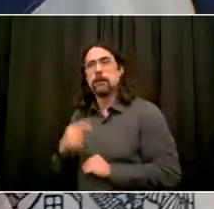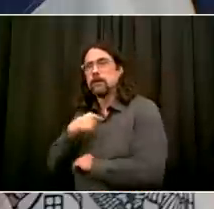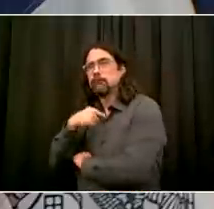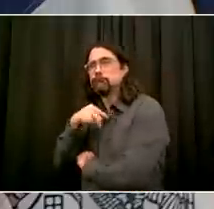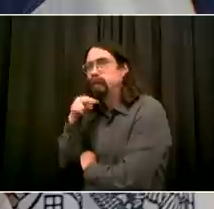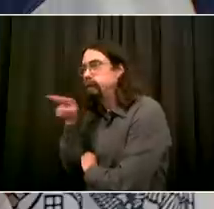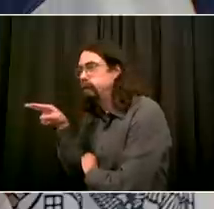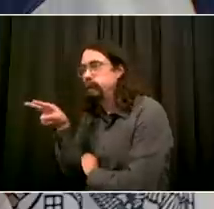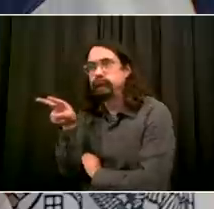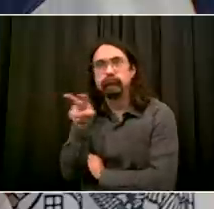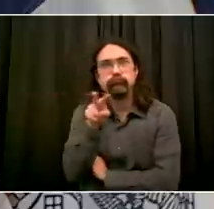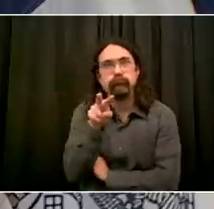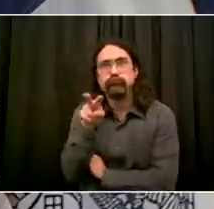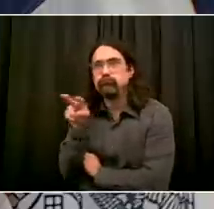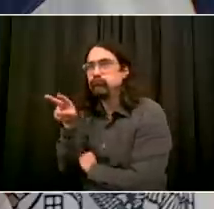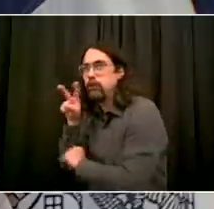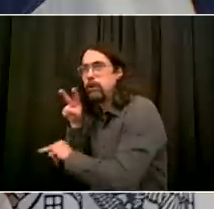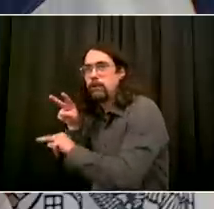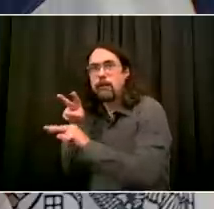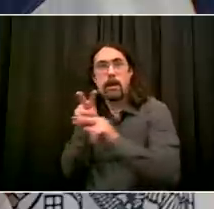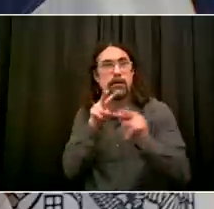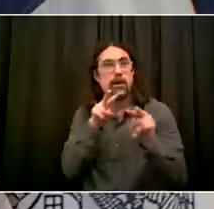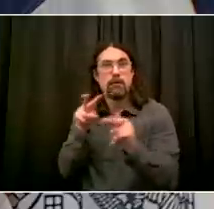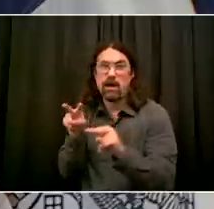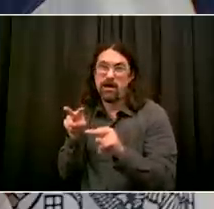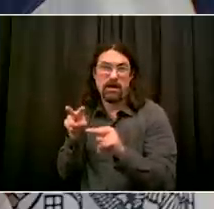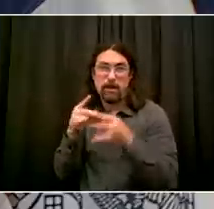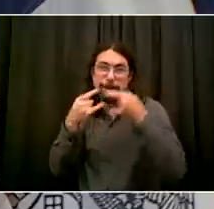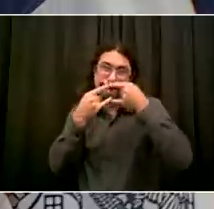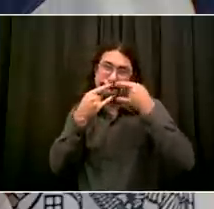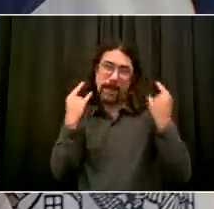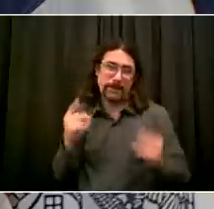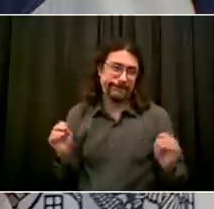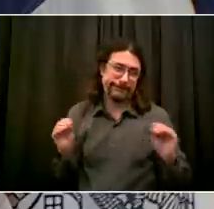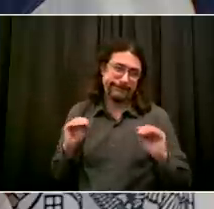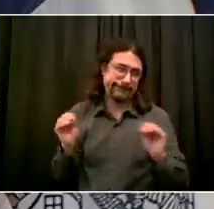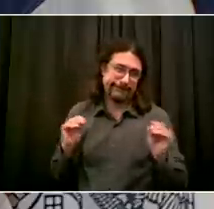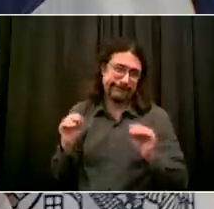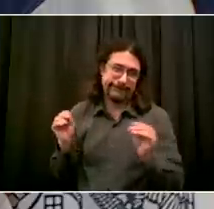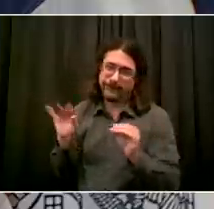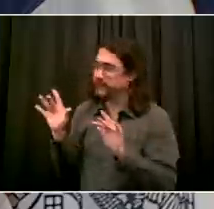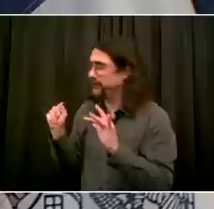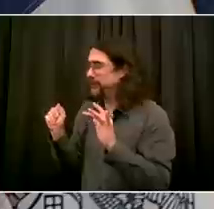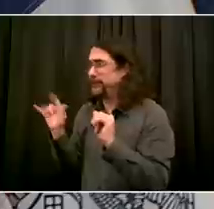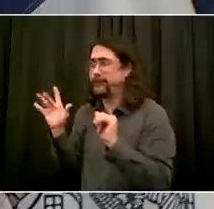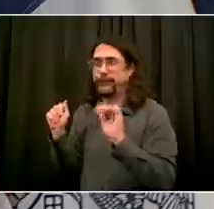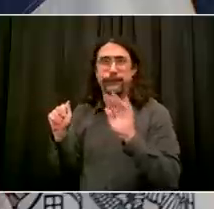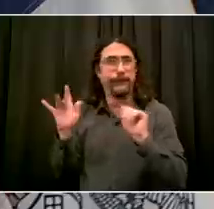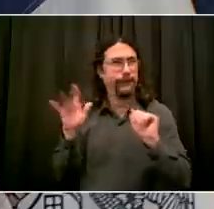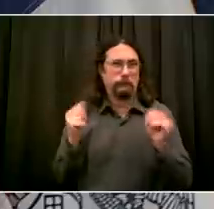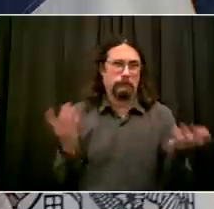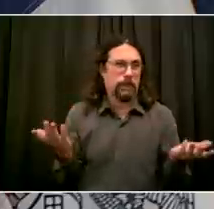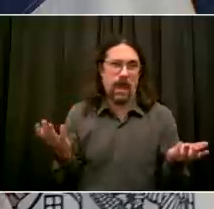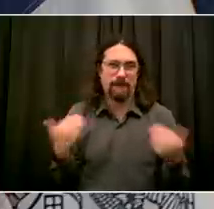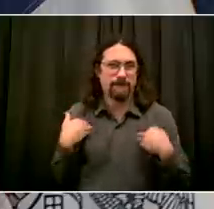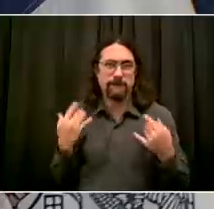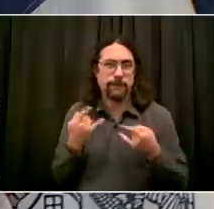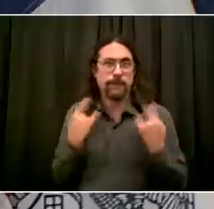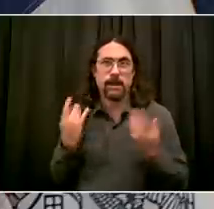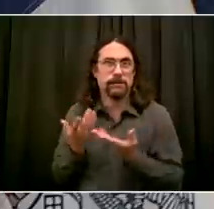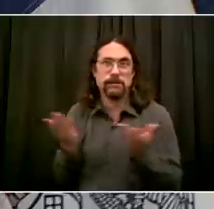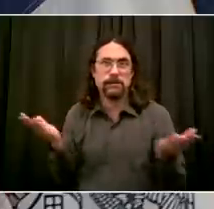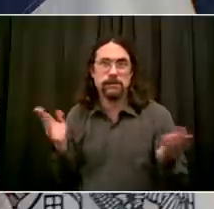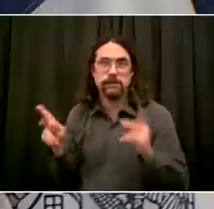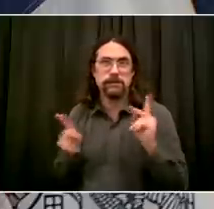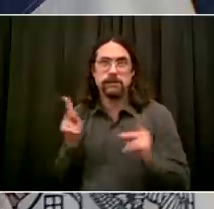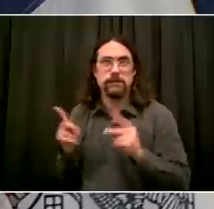on. We did not see NYPD vehicles with those loudspeaker messages that we saw last week. And we didn't see any obvious signs